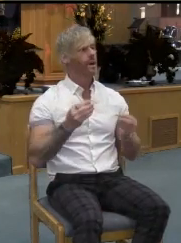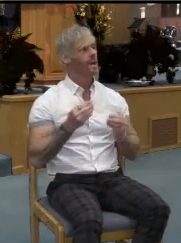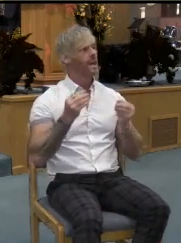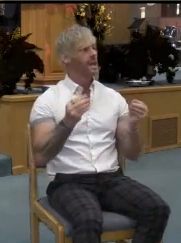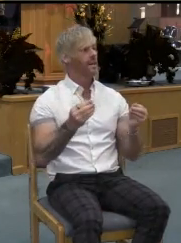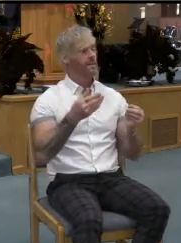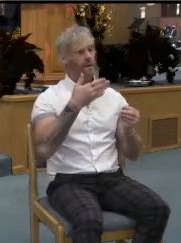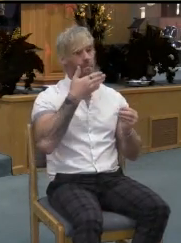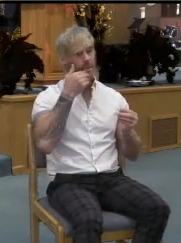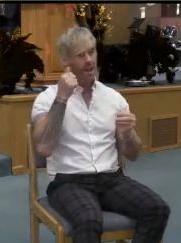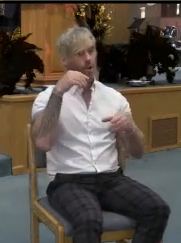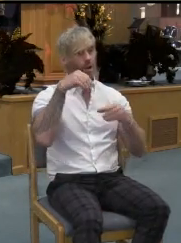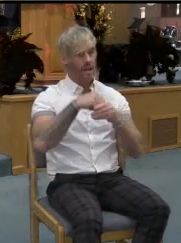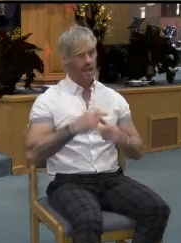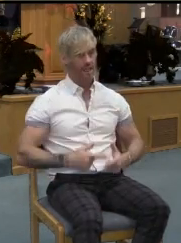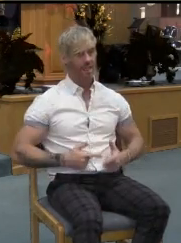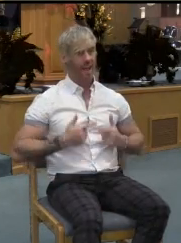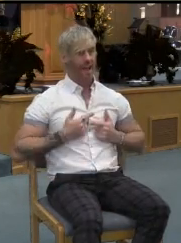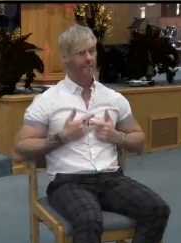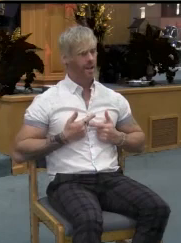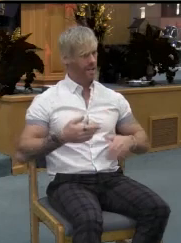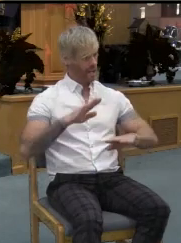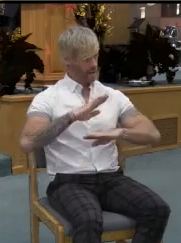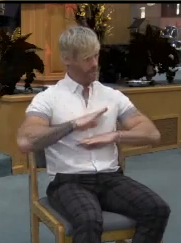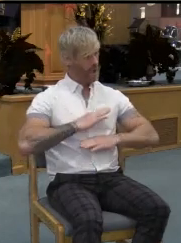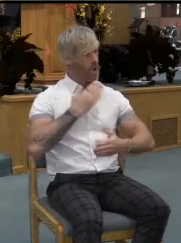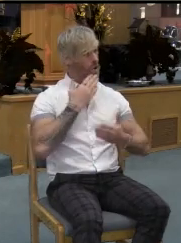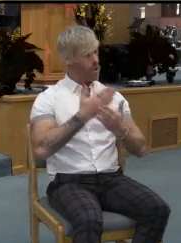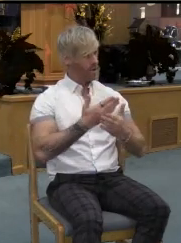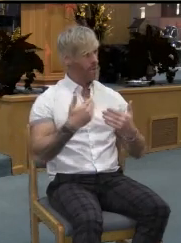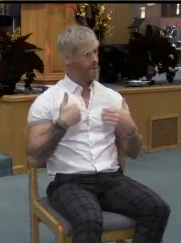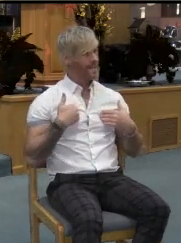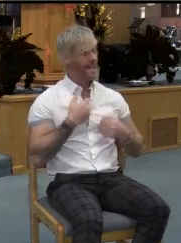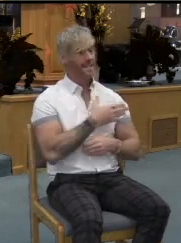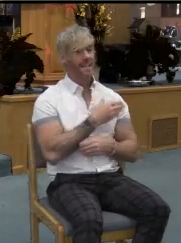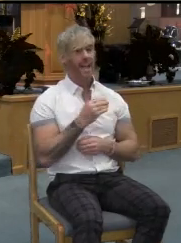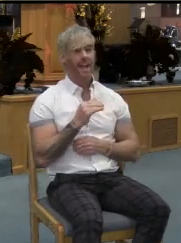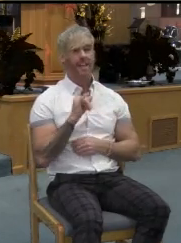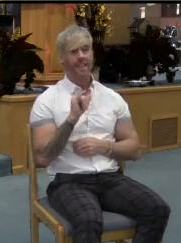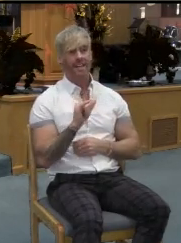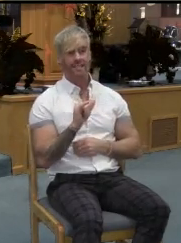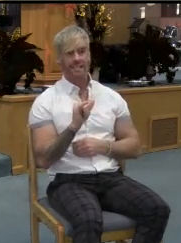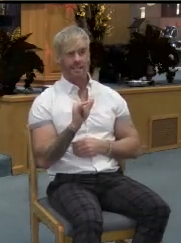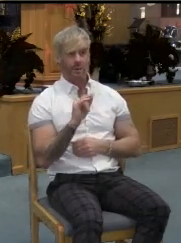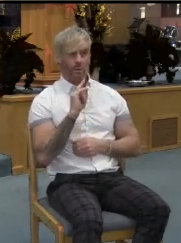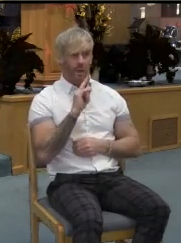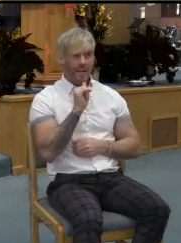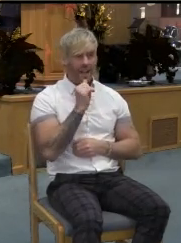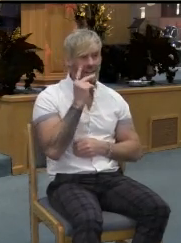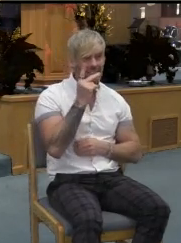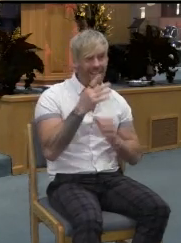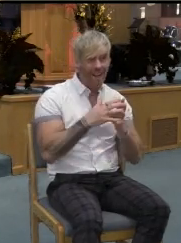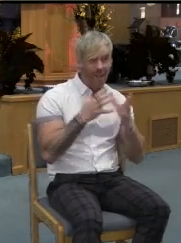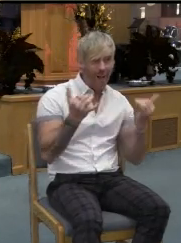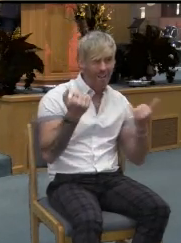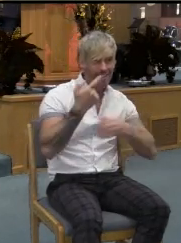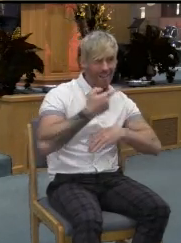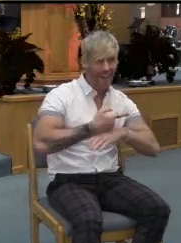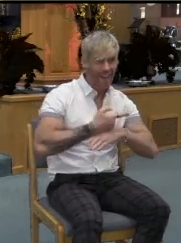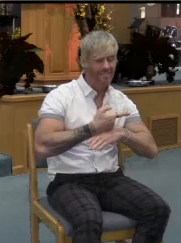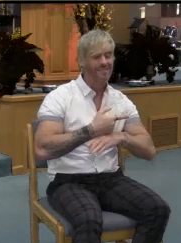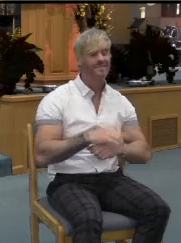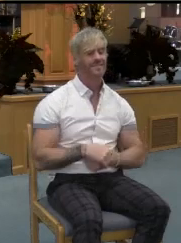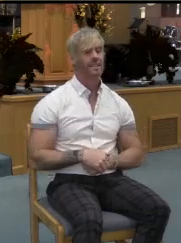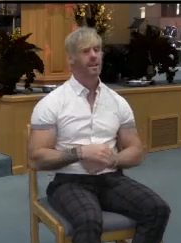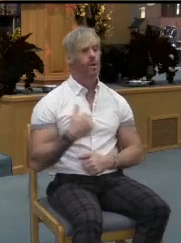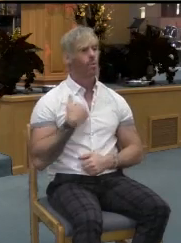to possess. And yet it seems to be something very elusive in our society today. Well, we're going to focus today